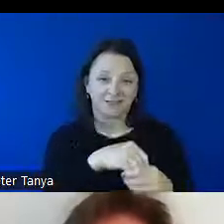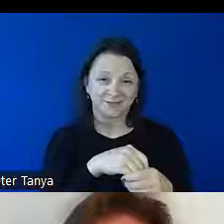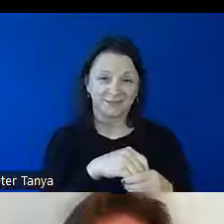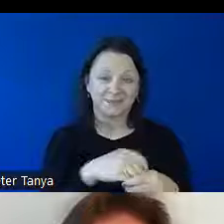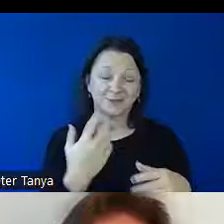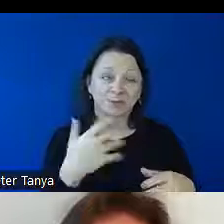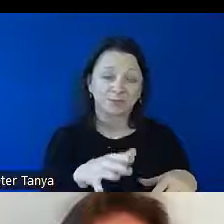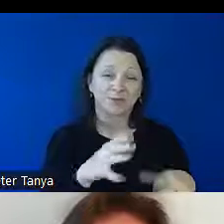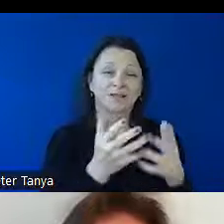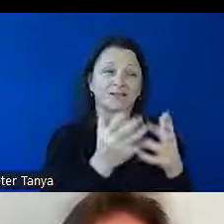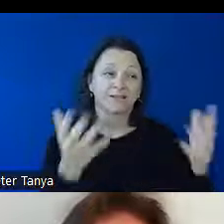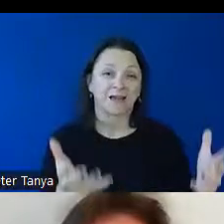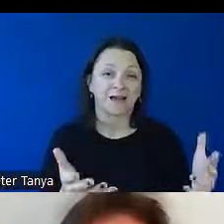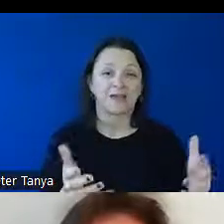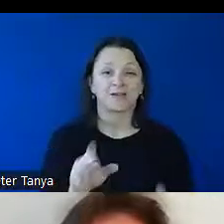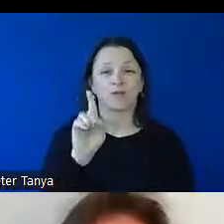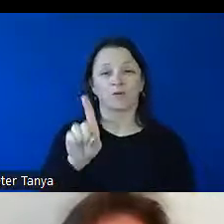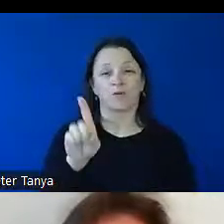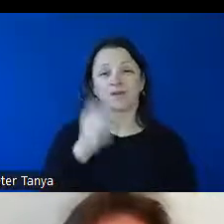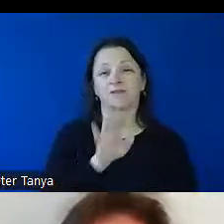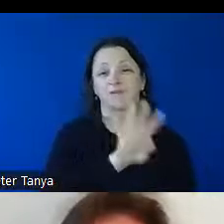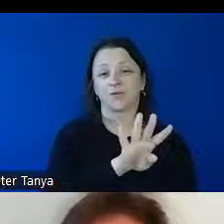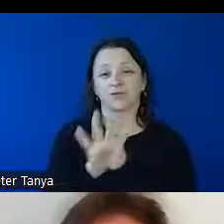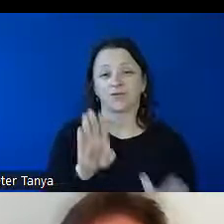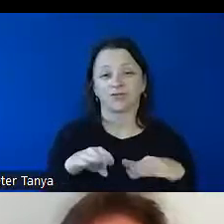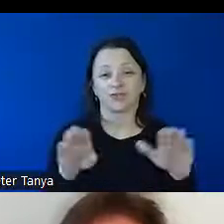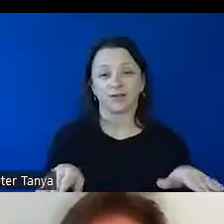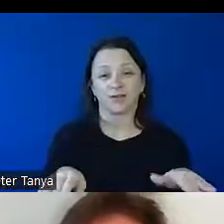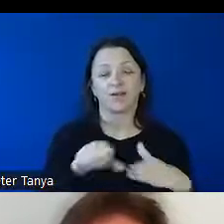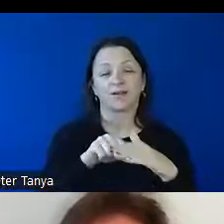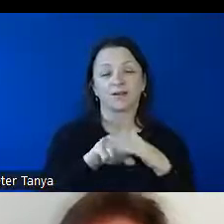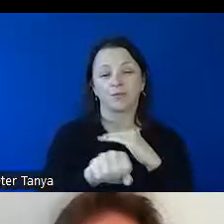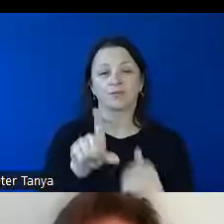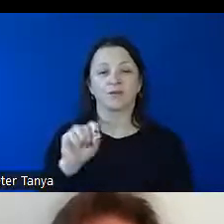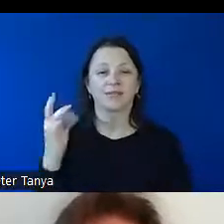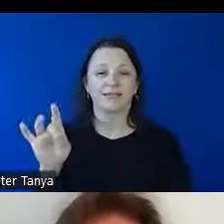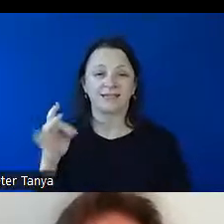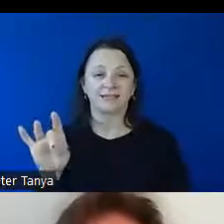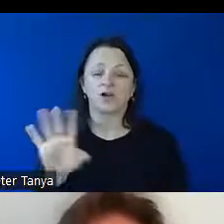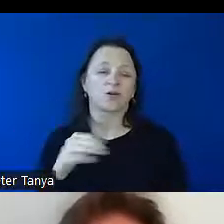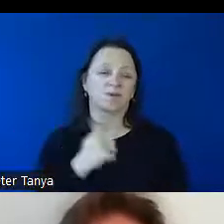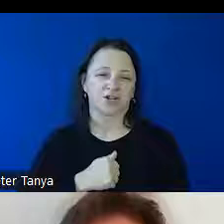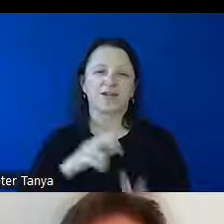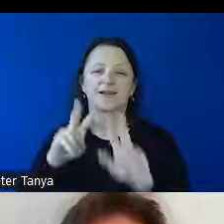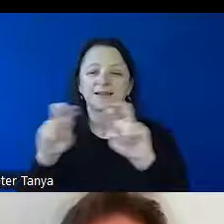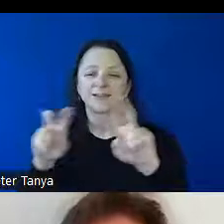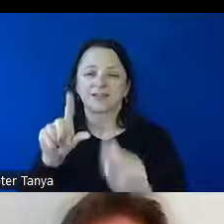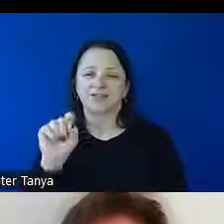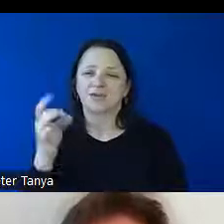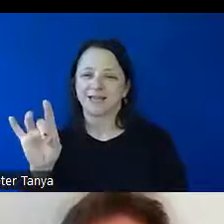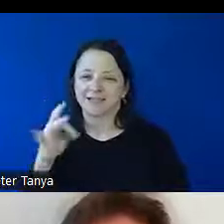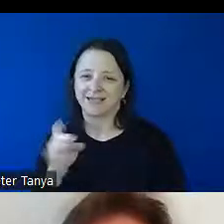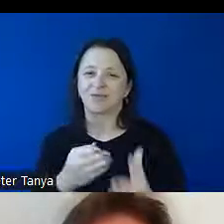It's found in 1 in 44 children born in 2018, assessed in 2018 through